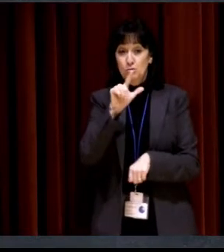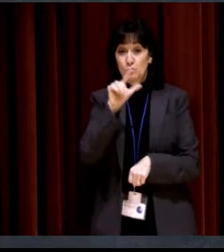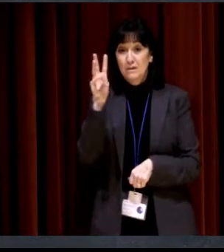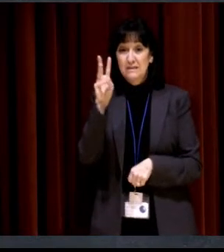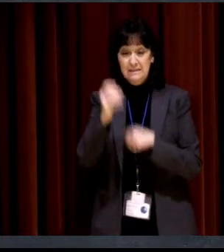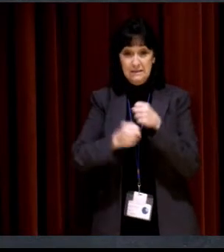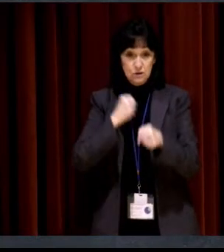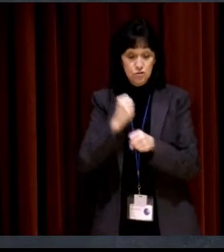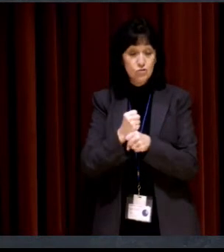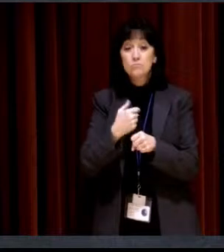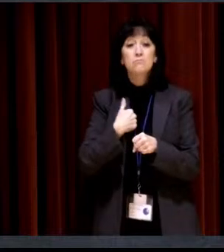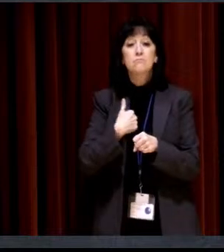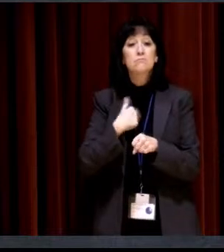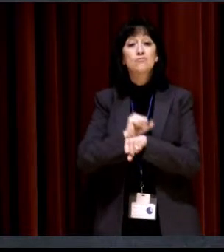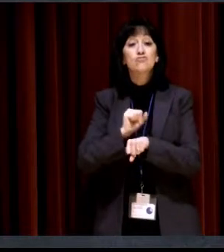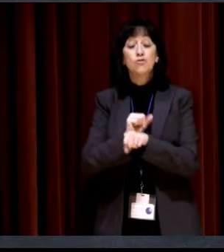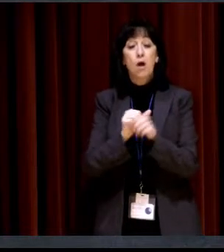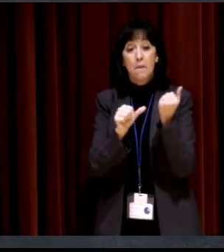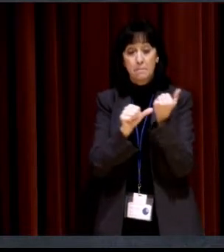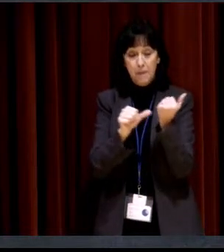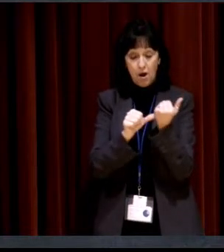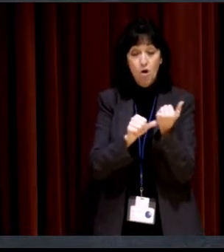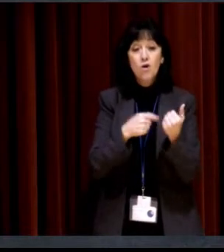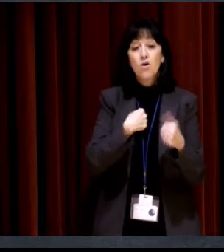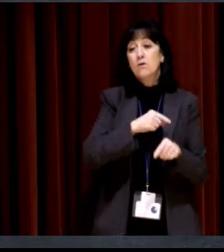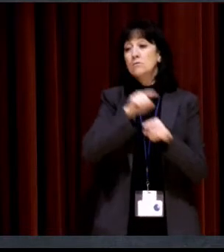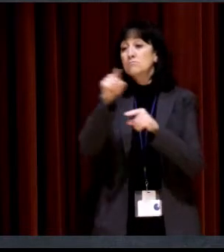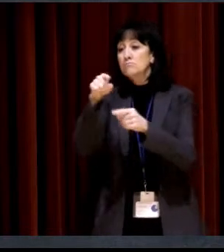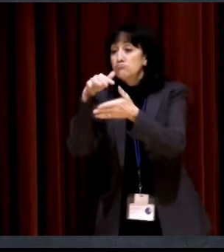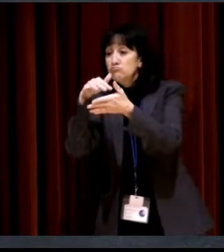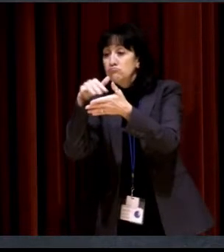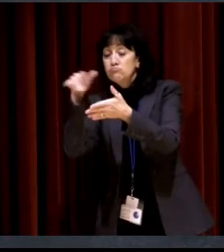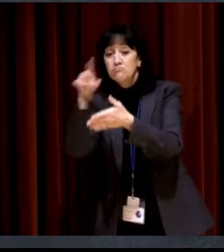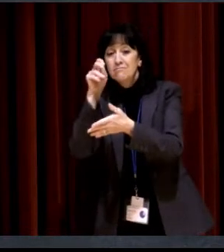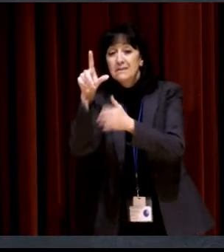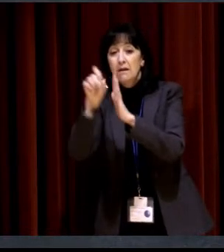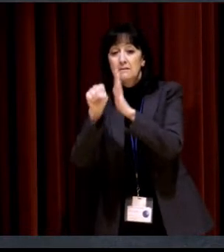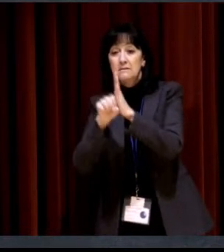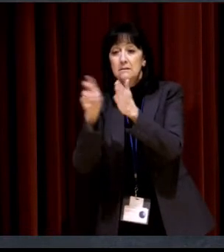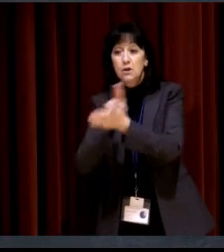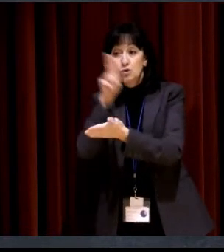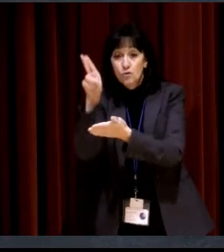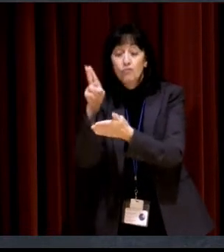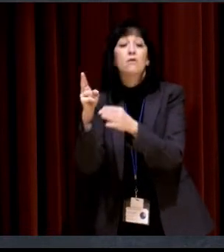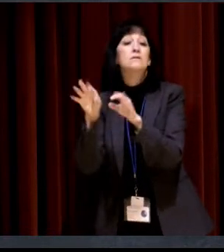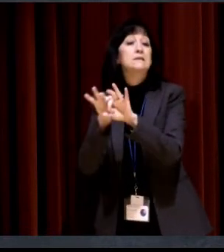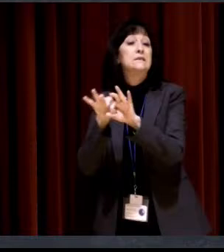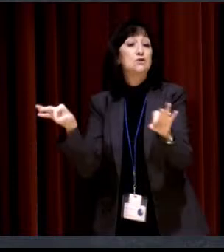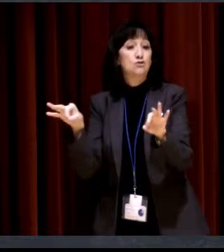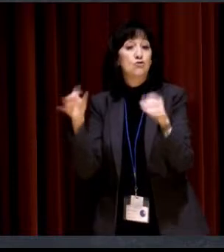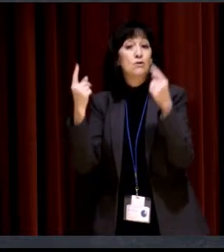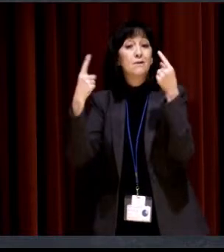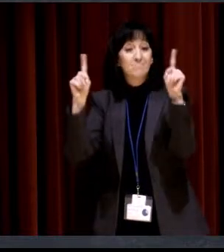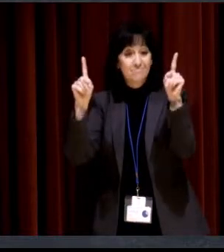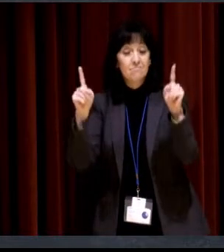as a paraprofessional, and then I went to Delaware State, got my degree, and I retired as a special education teacher.